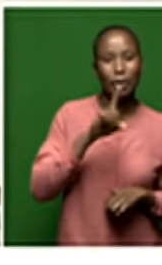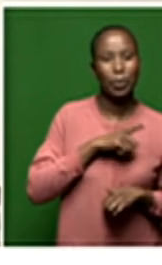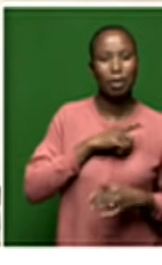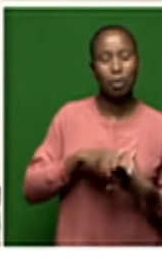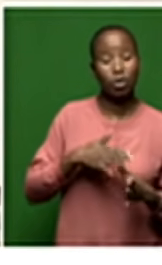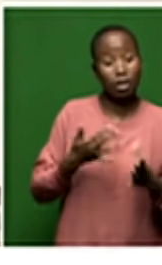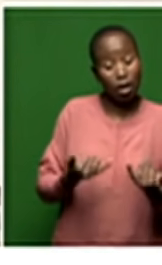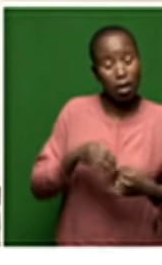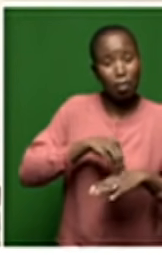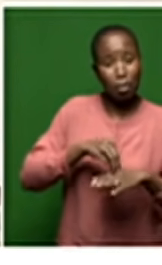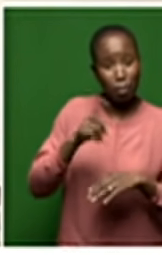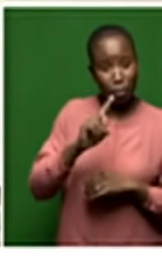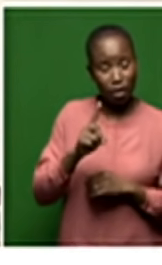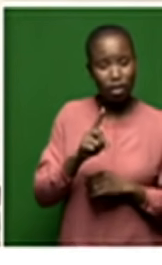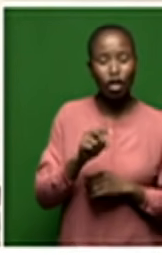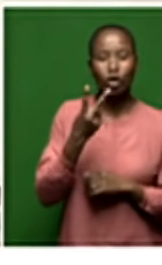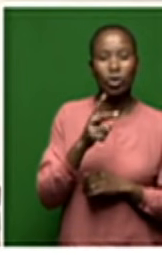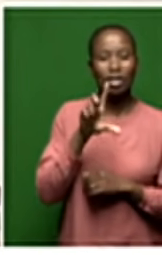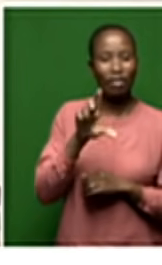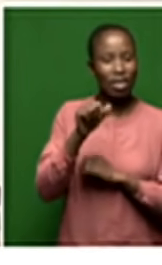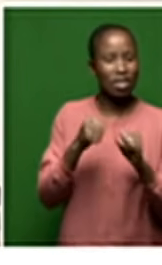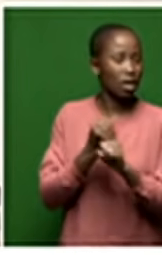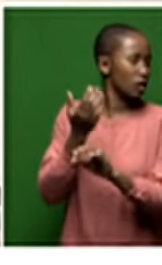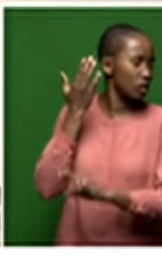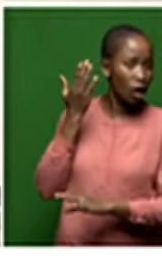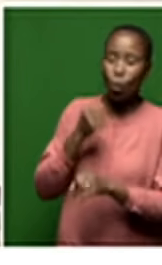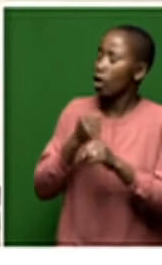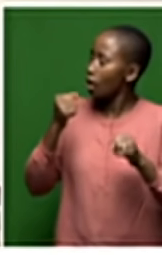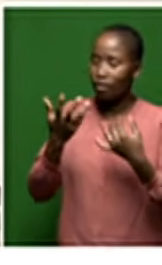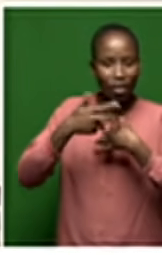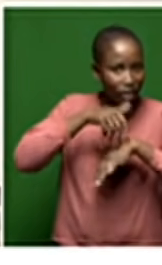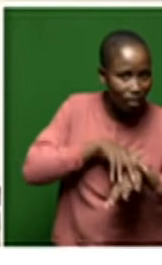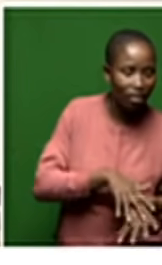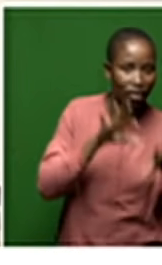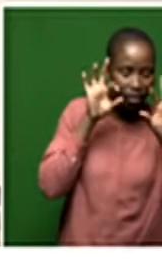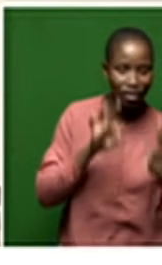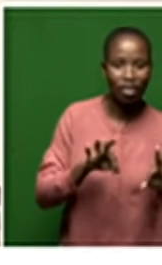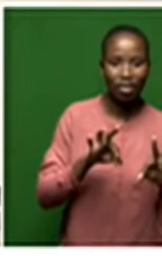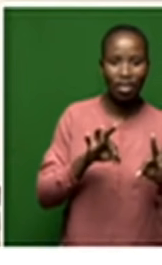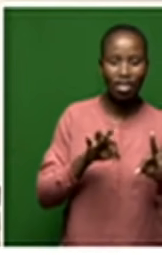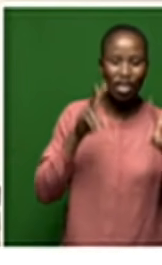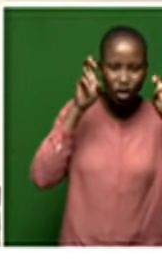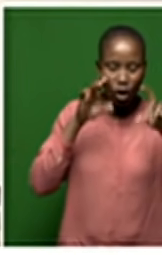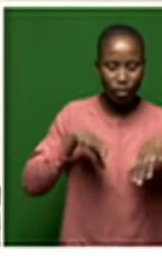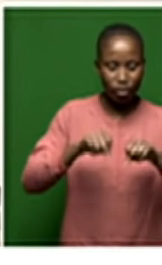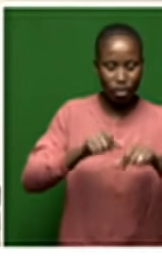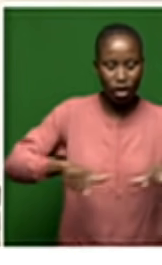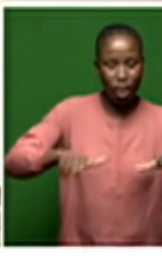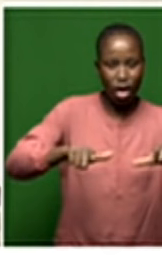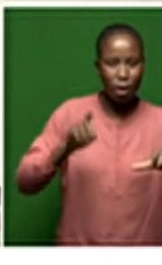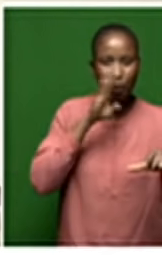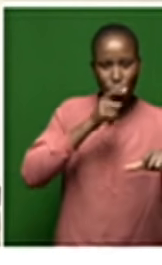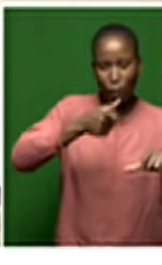the problem in the past 27 years is that we have not implemented that expropriation without compensation. It's always been